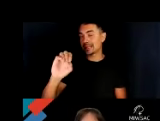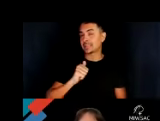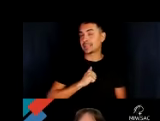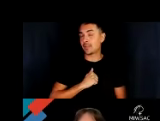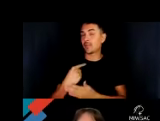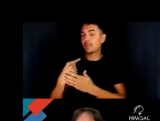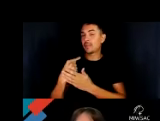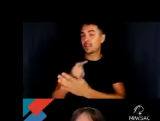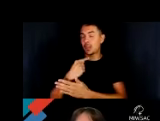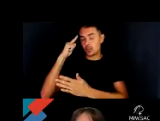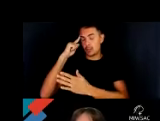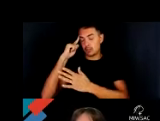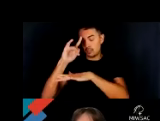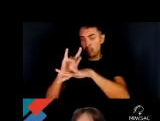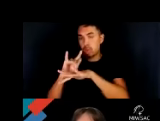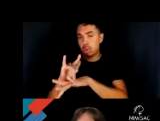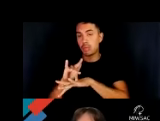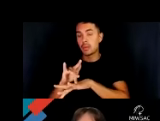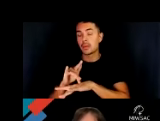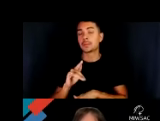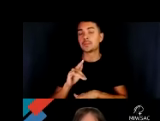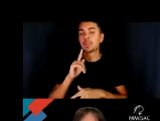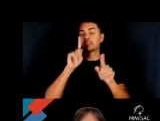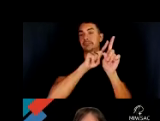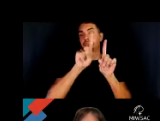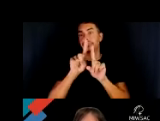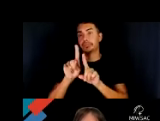responses, depression, like all of those kinds of